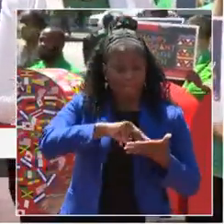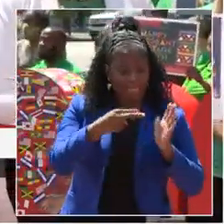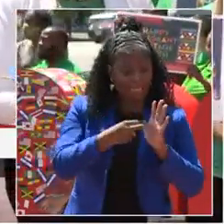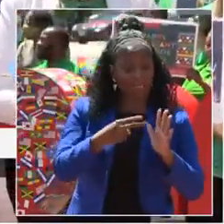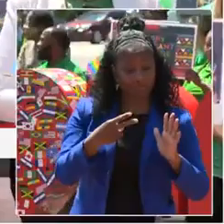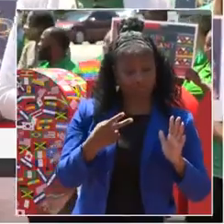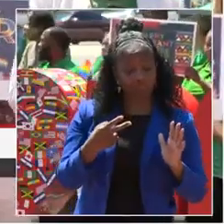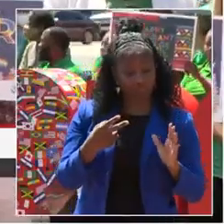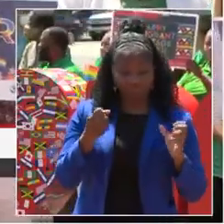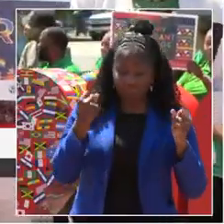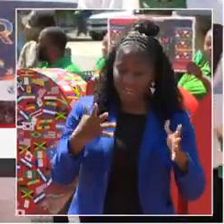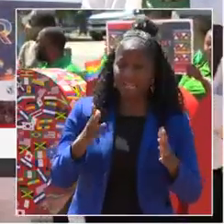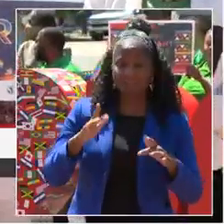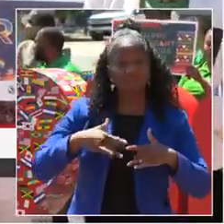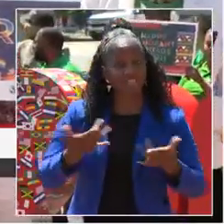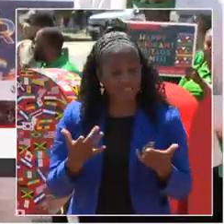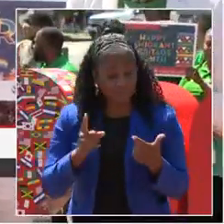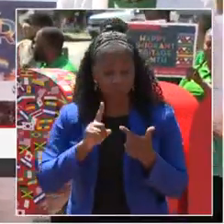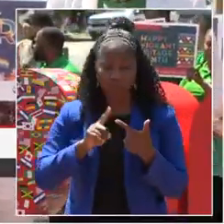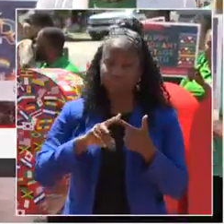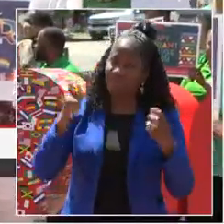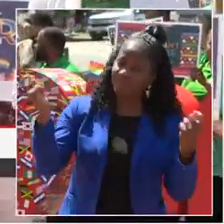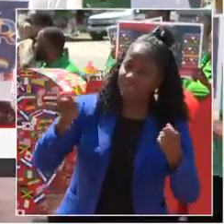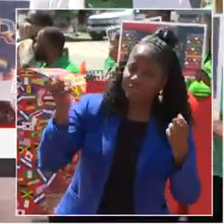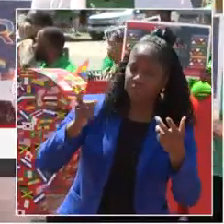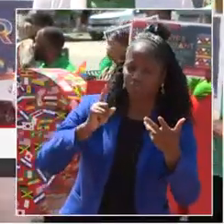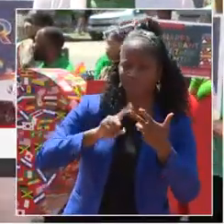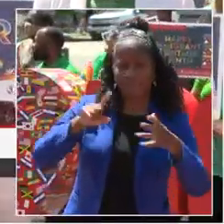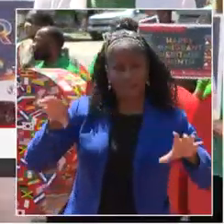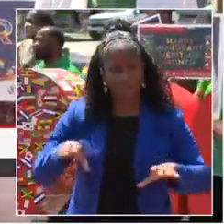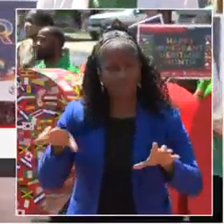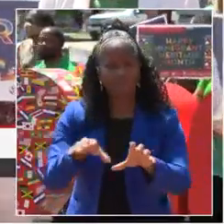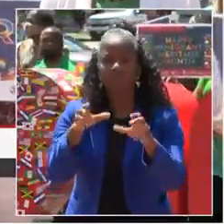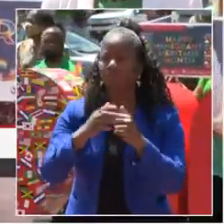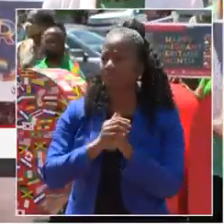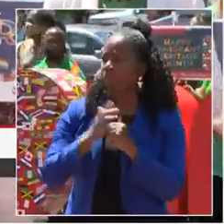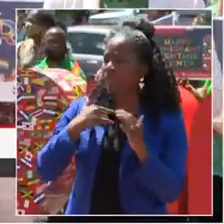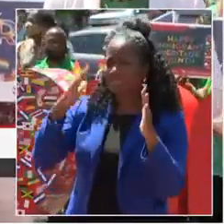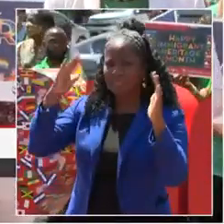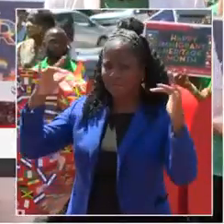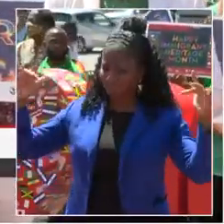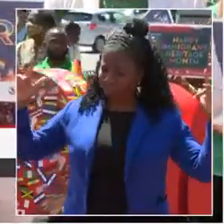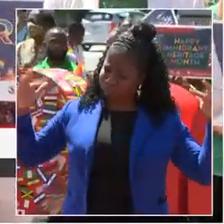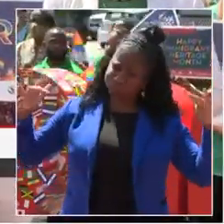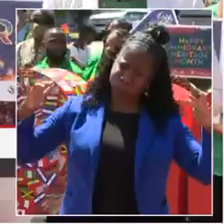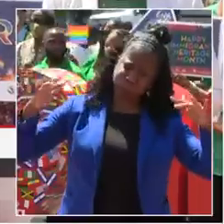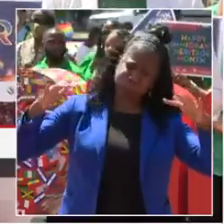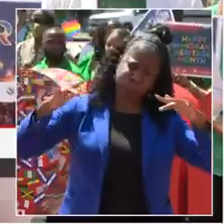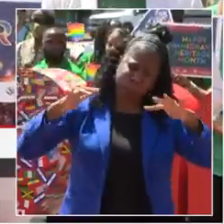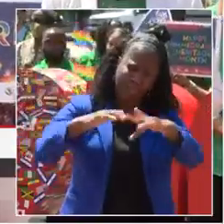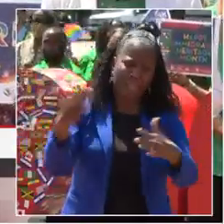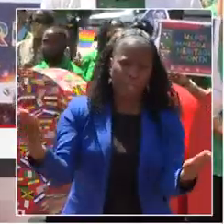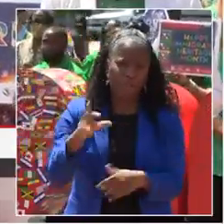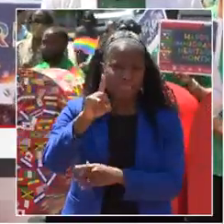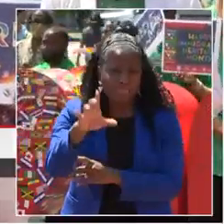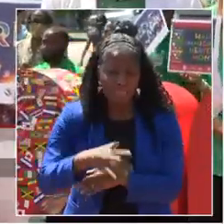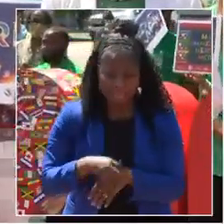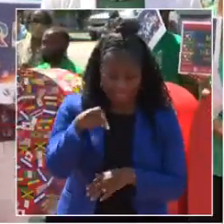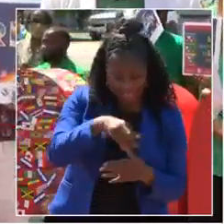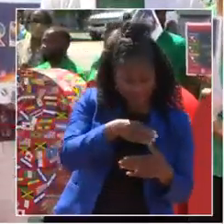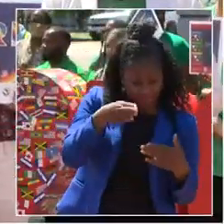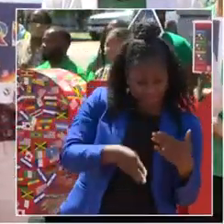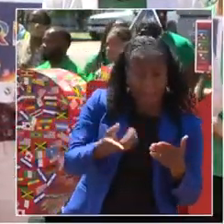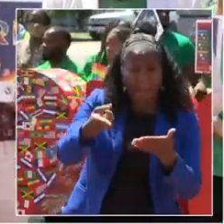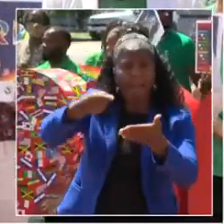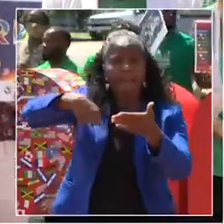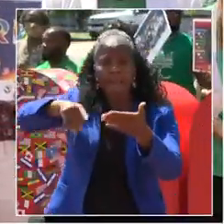events, festivals, activities. We are expecting large crowds in DC this weekend and next weekend to